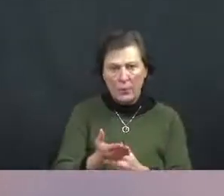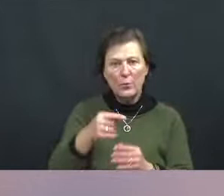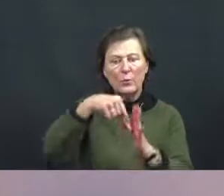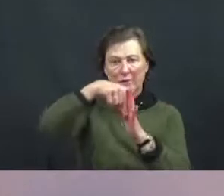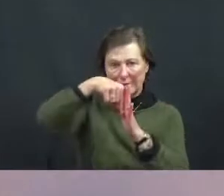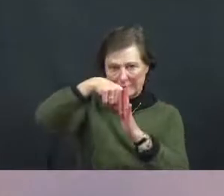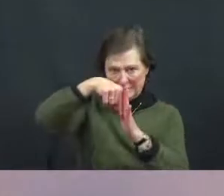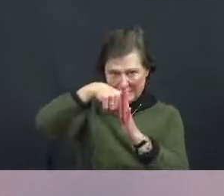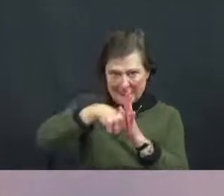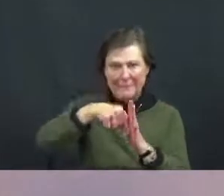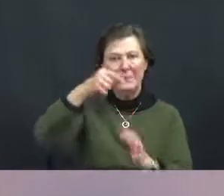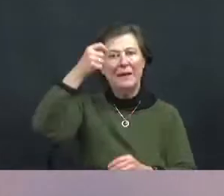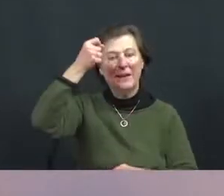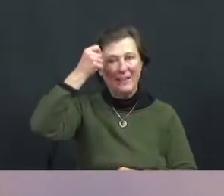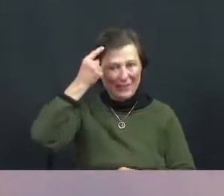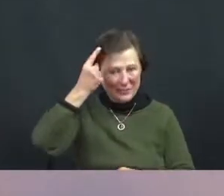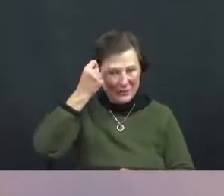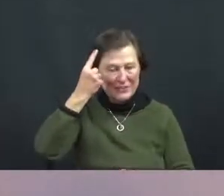understanding.